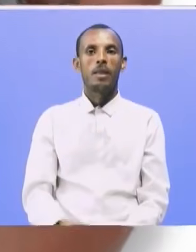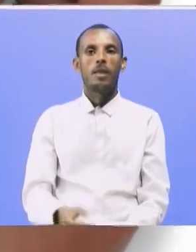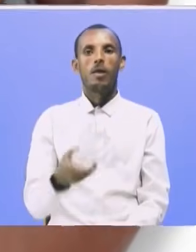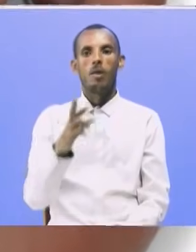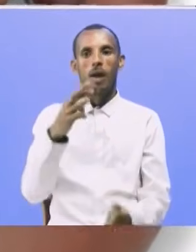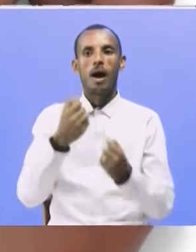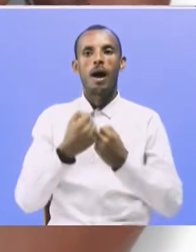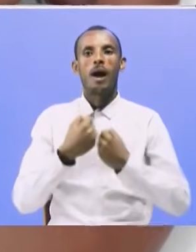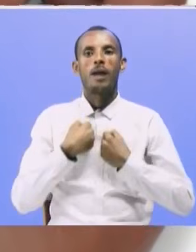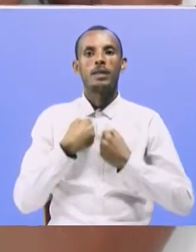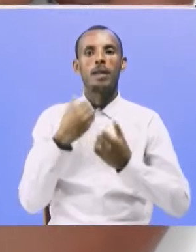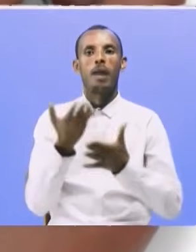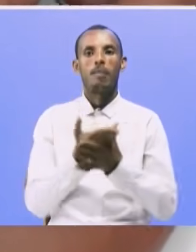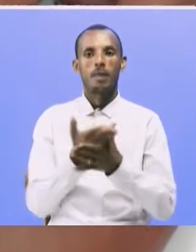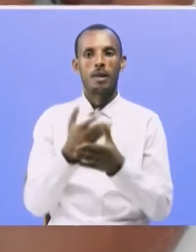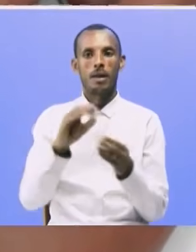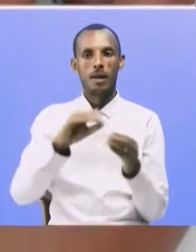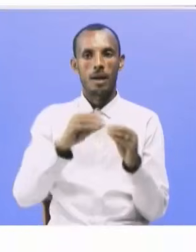limited